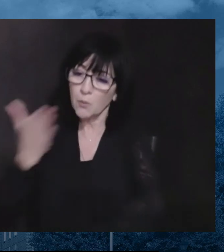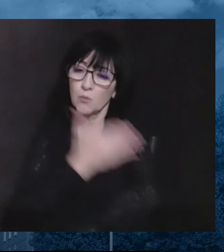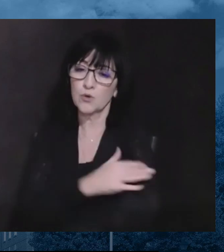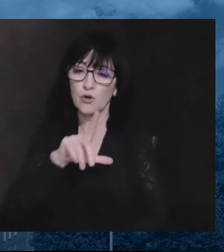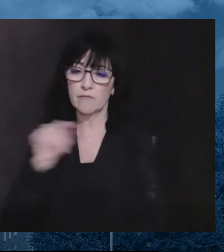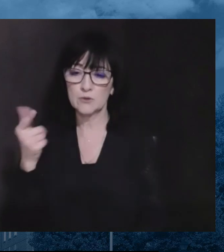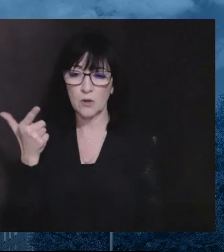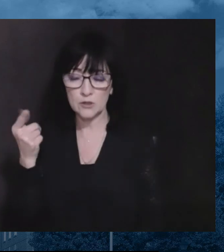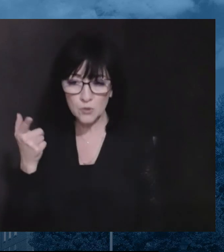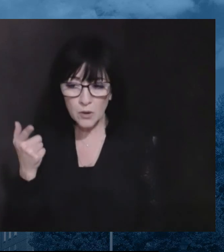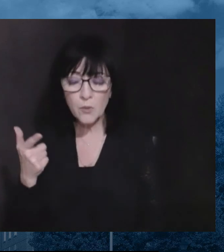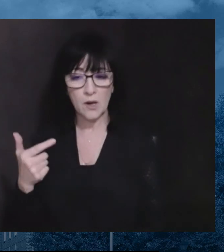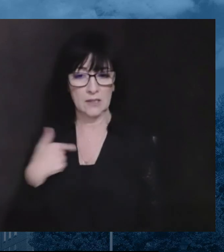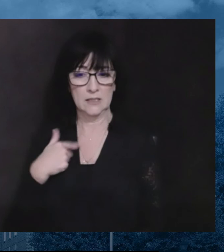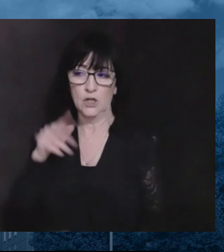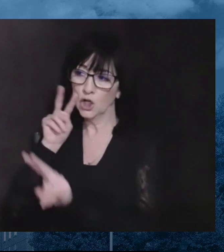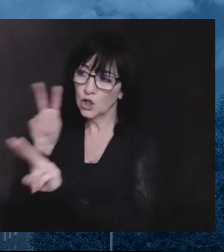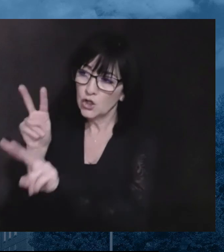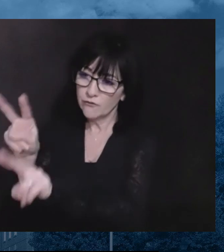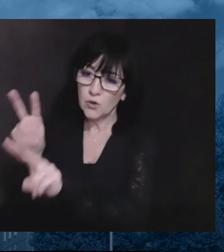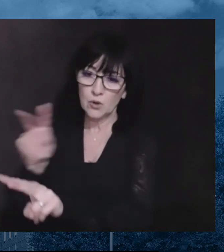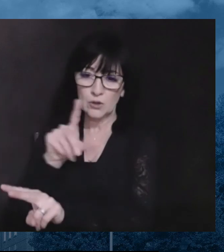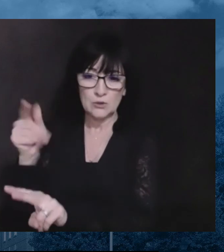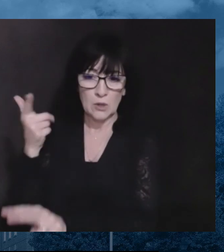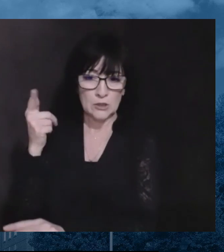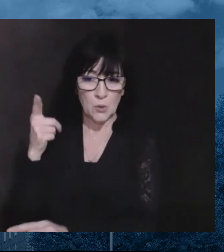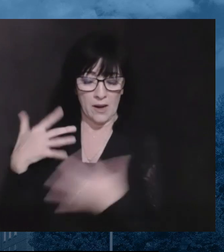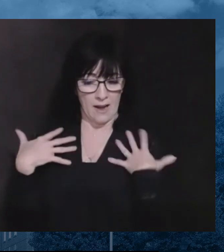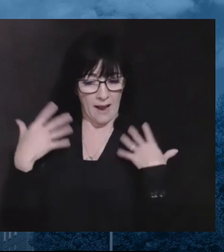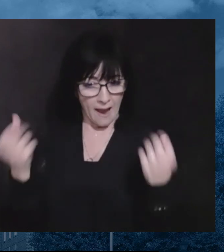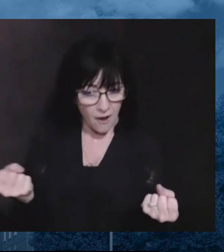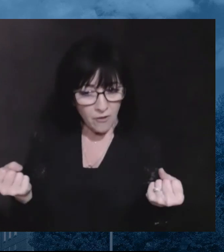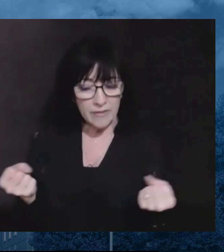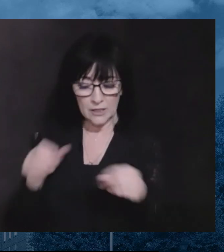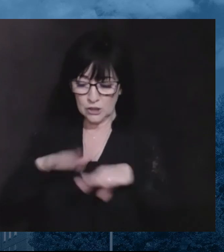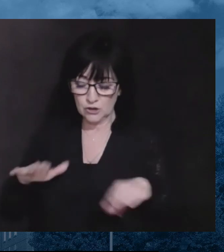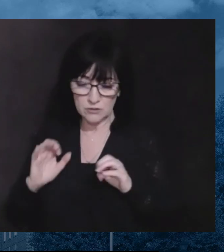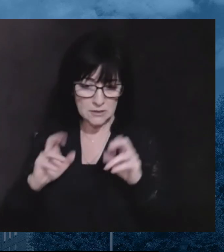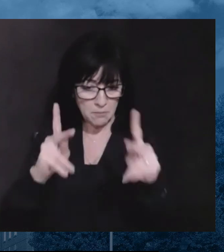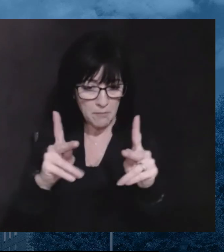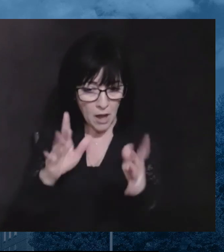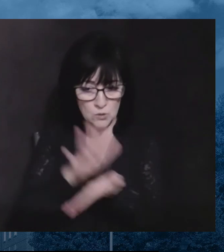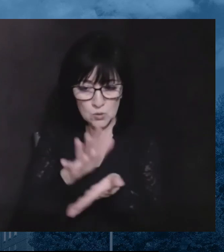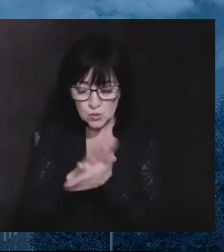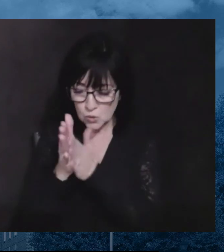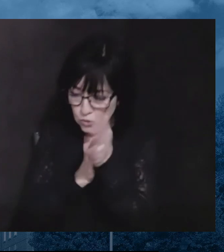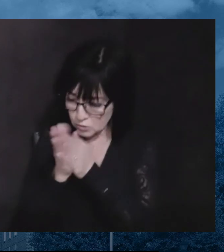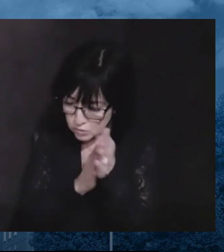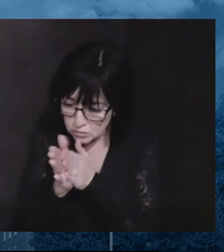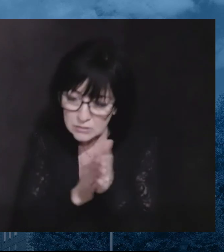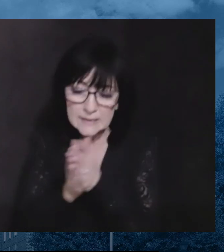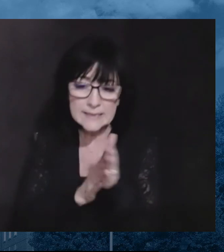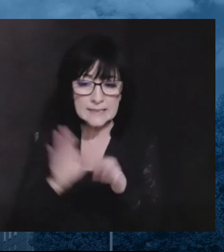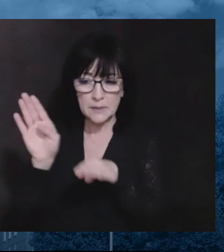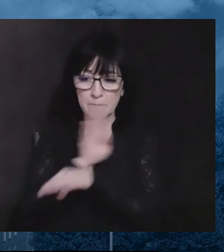economy healthier as well, and getting children back in school. I have every confidence that we